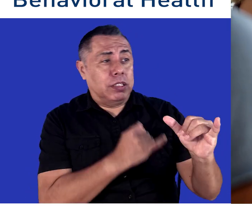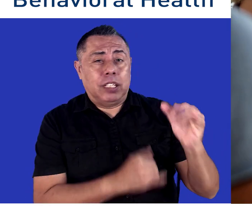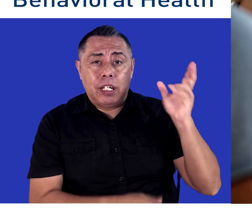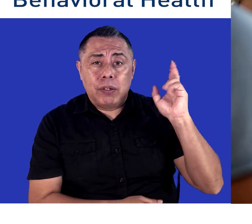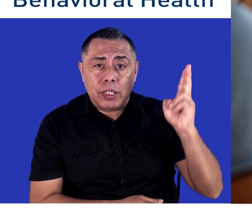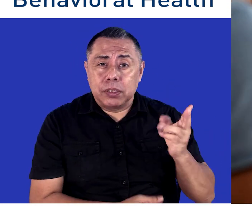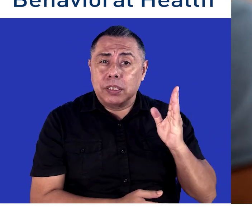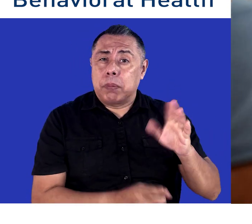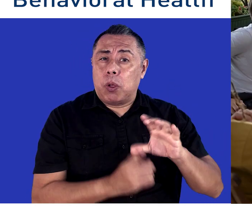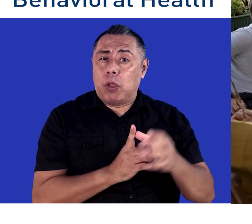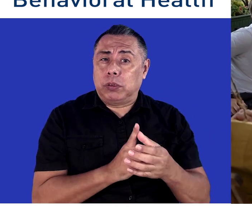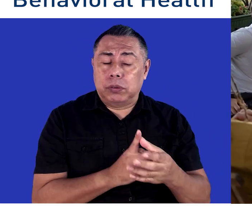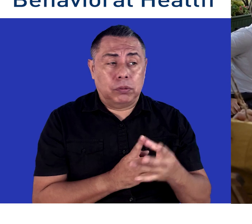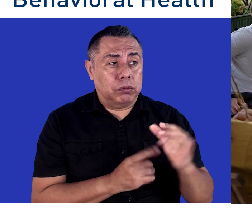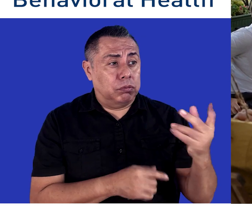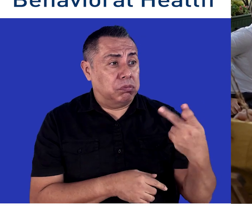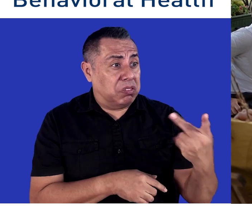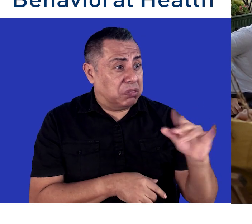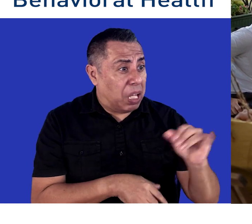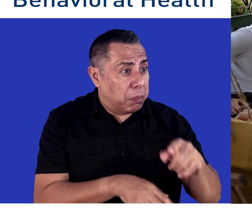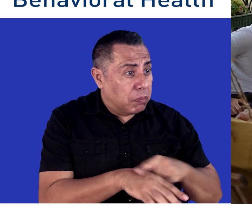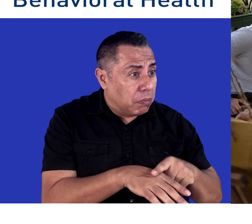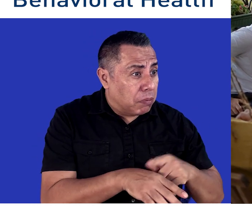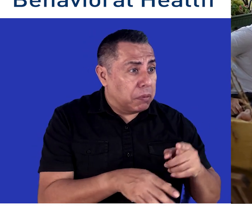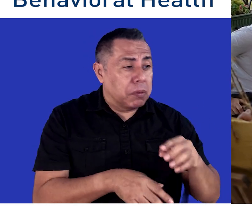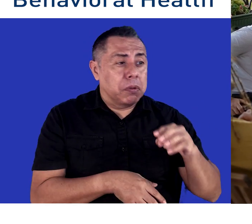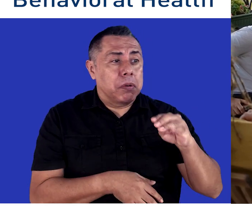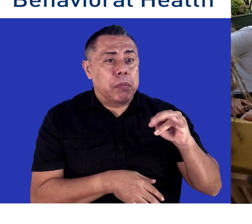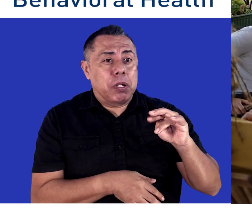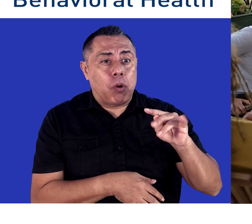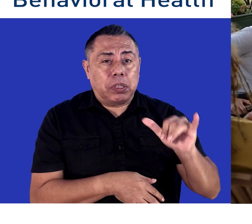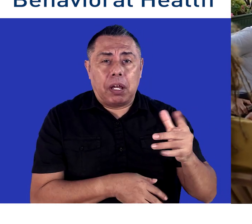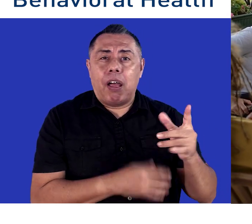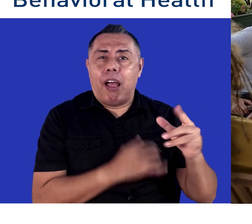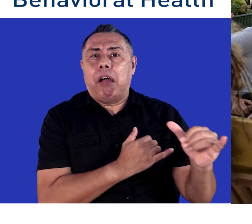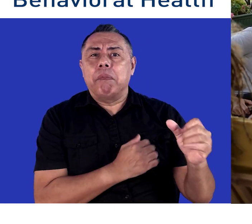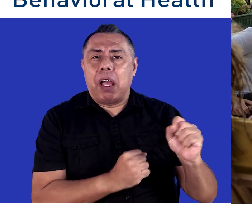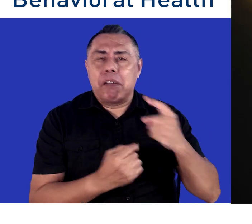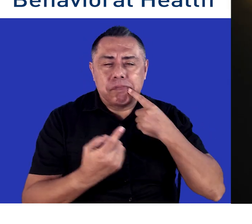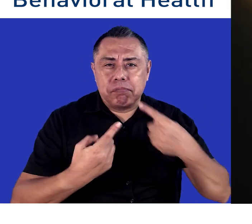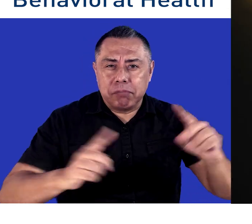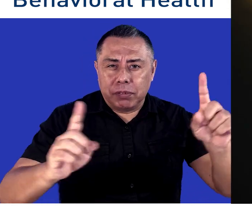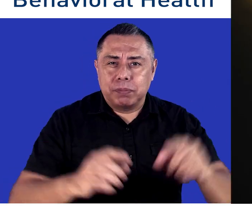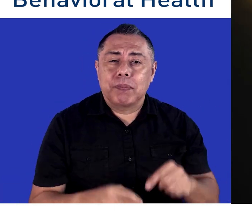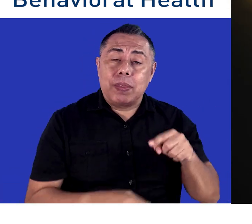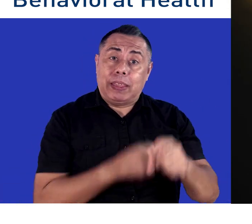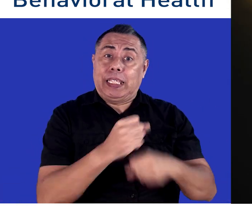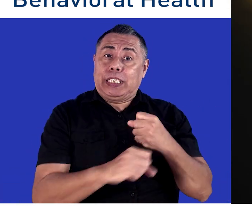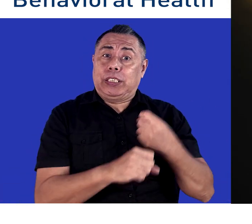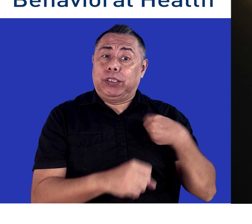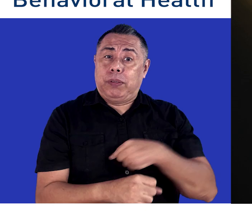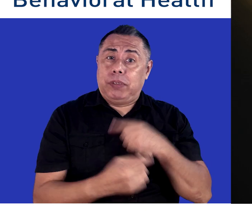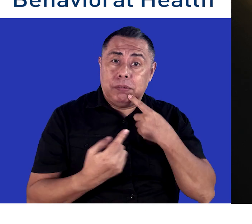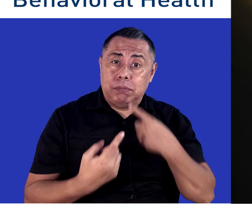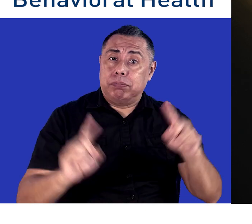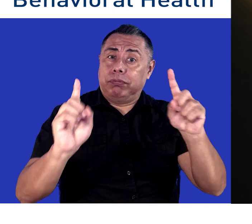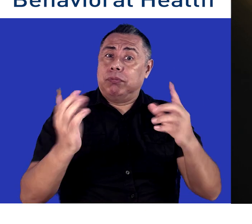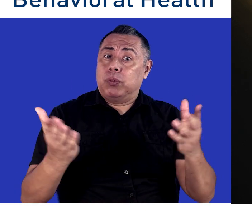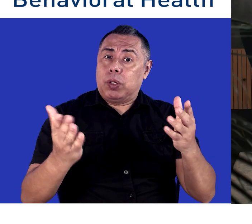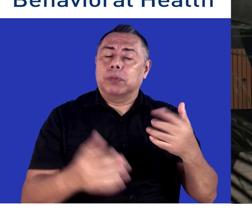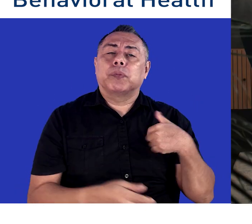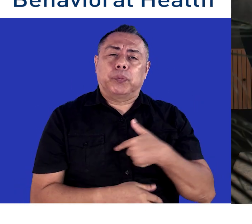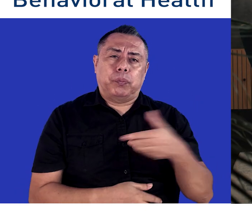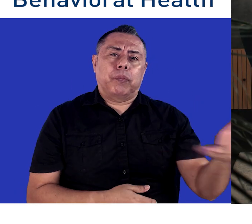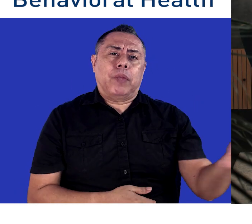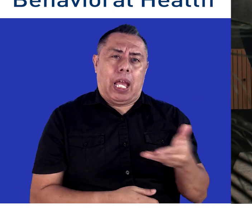cultural history, such as being an ethnic minority. Some of the highlights from this year's Cultural Competency Plan include: